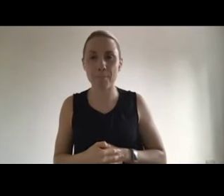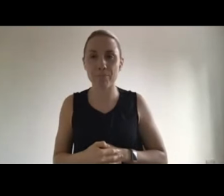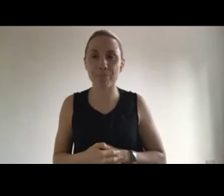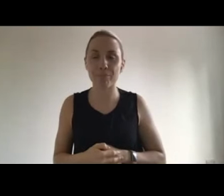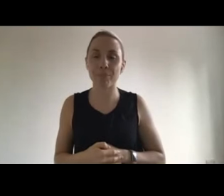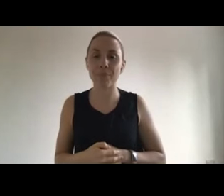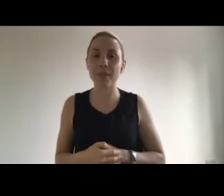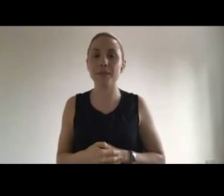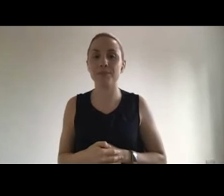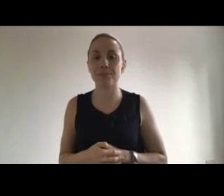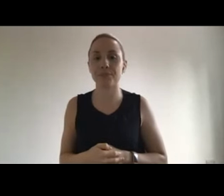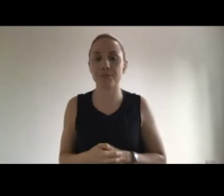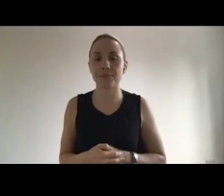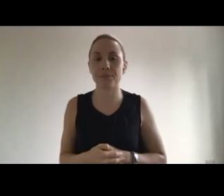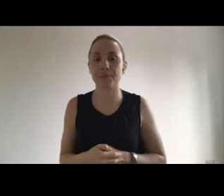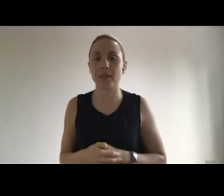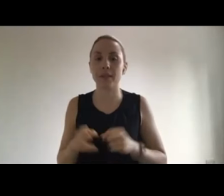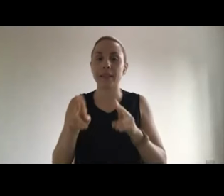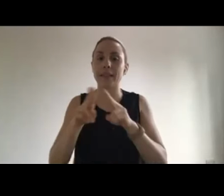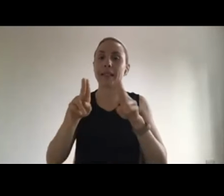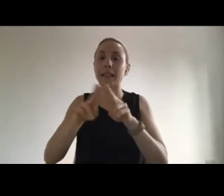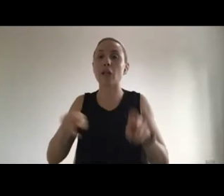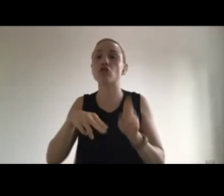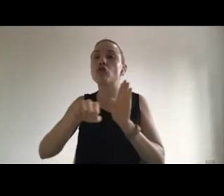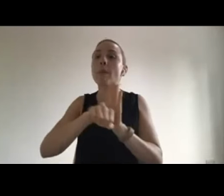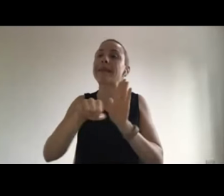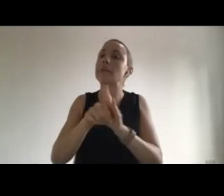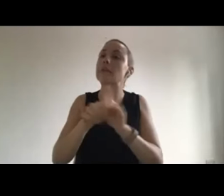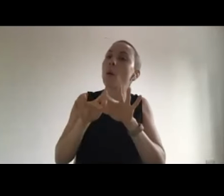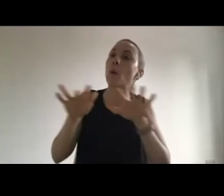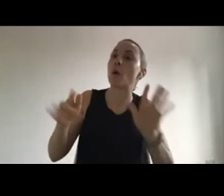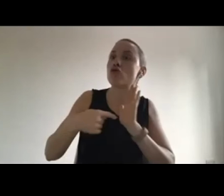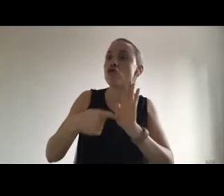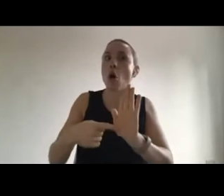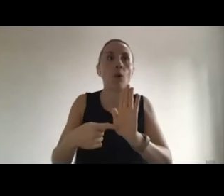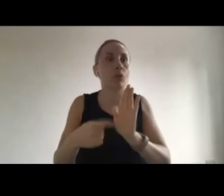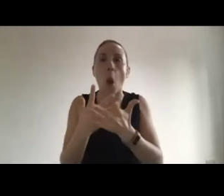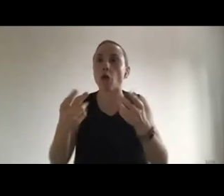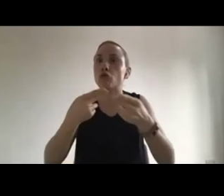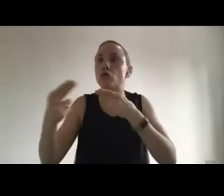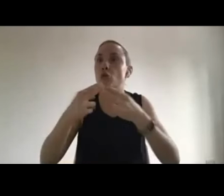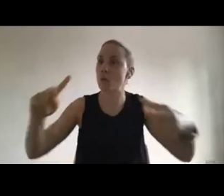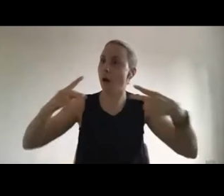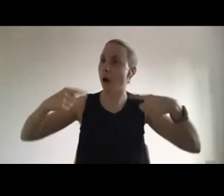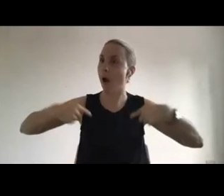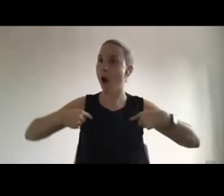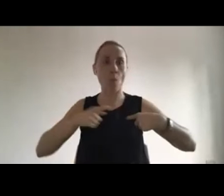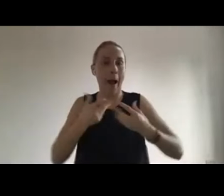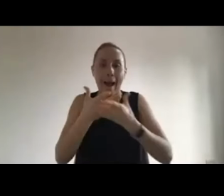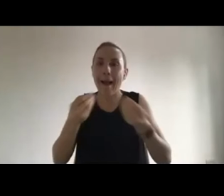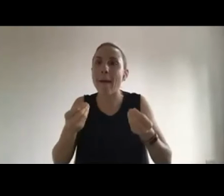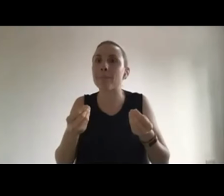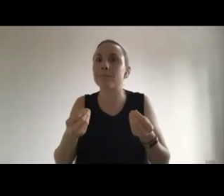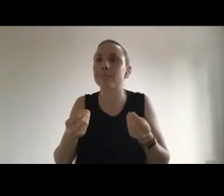how we are meeting an unmet clinical need. But this trial also taught us a lot of